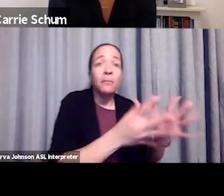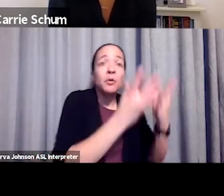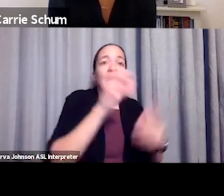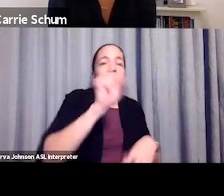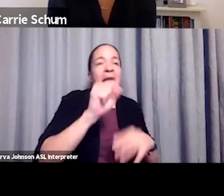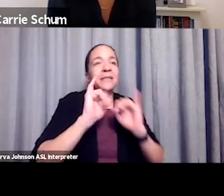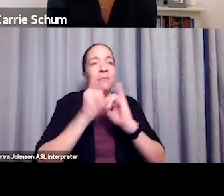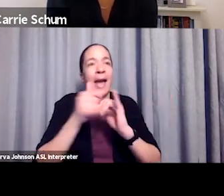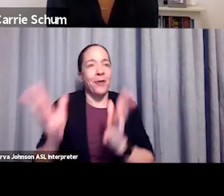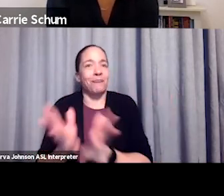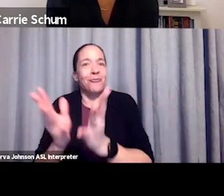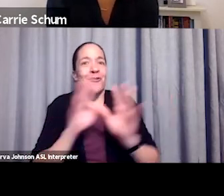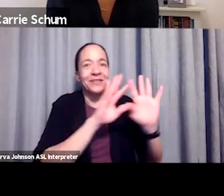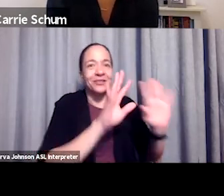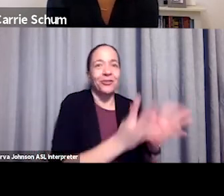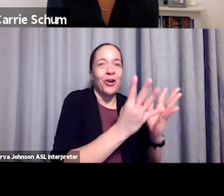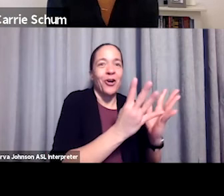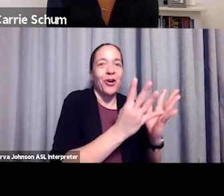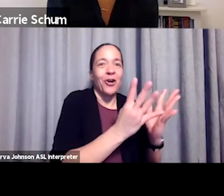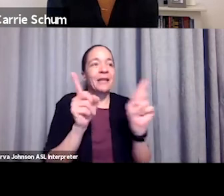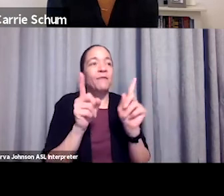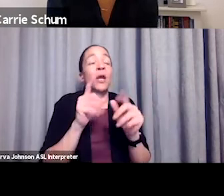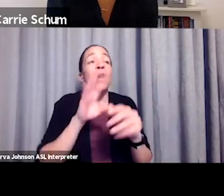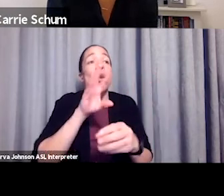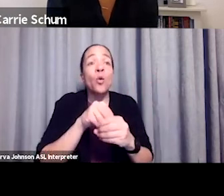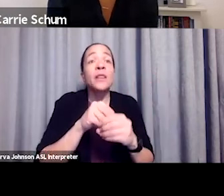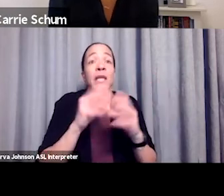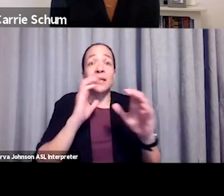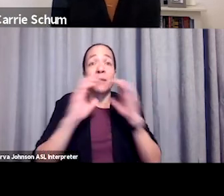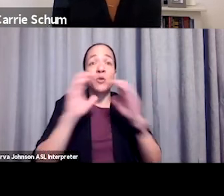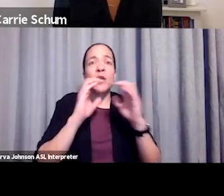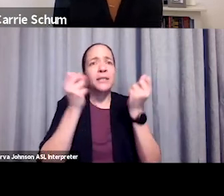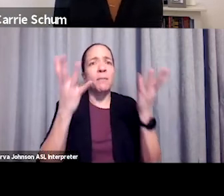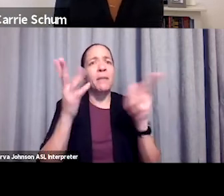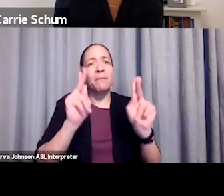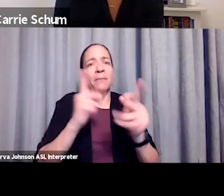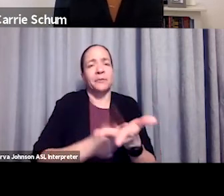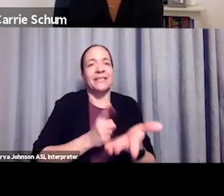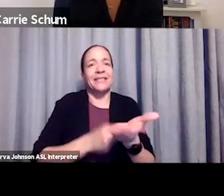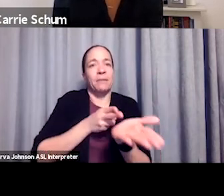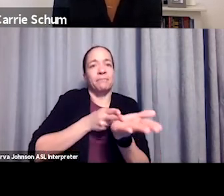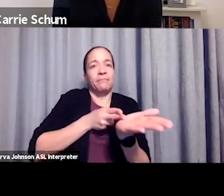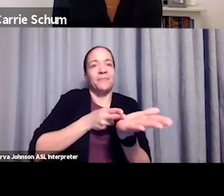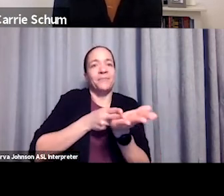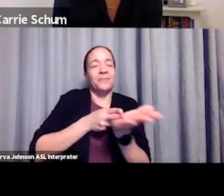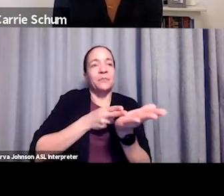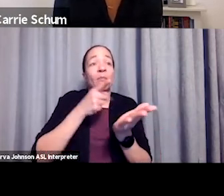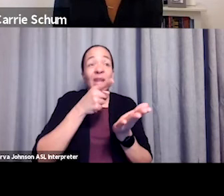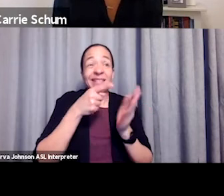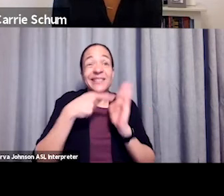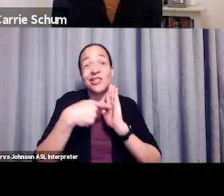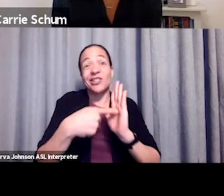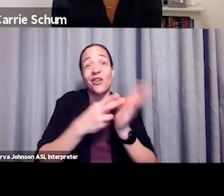talk about authenticity in communication these days. This is how you show authenticity, is that you really